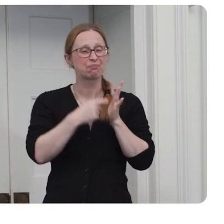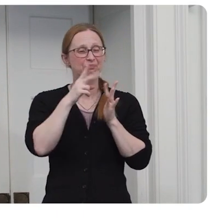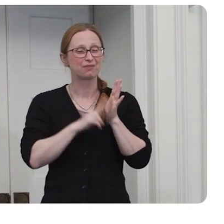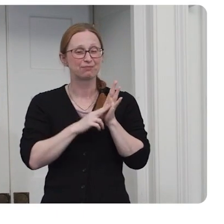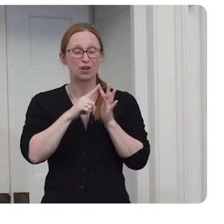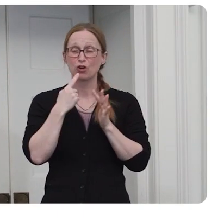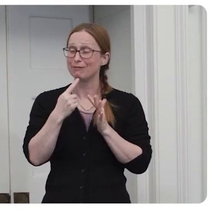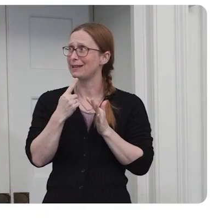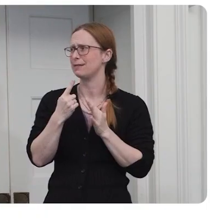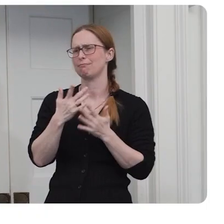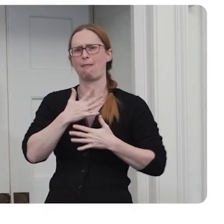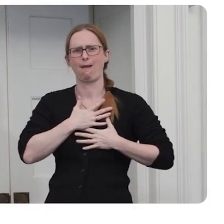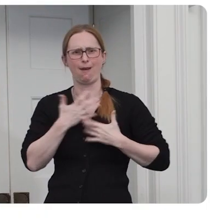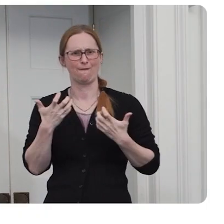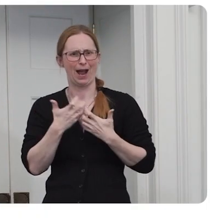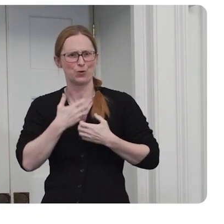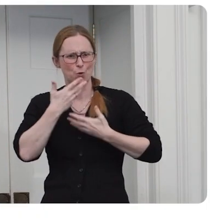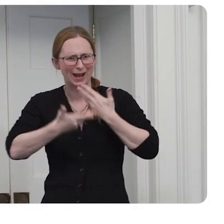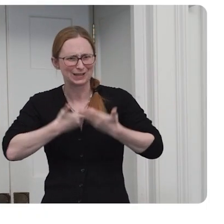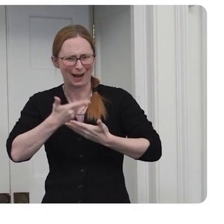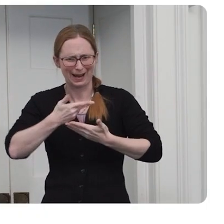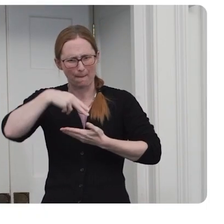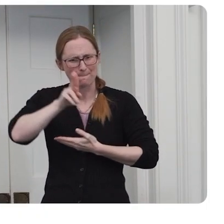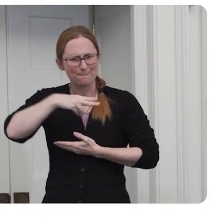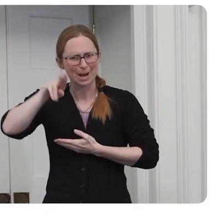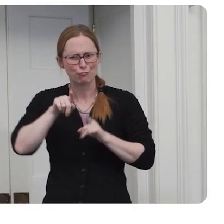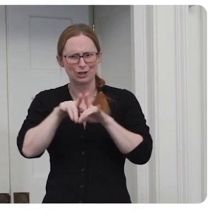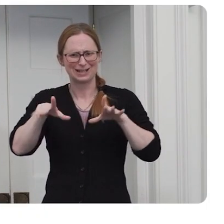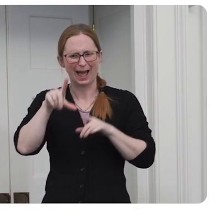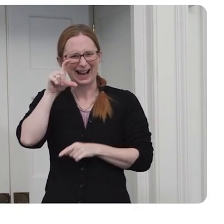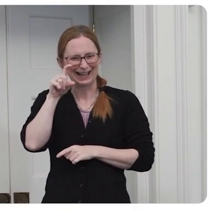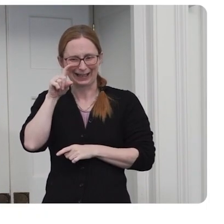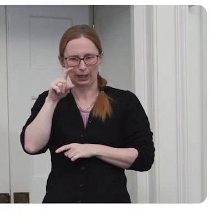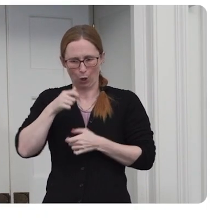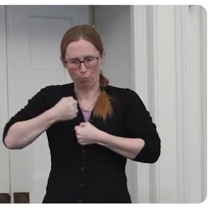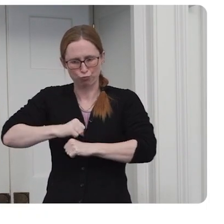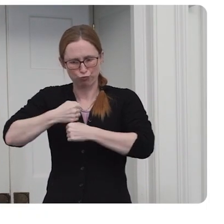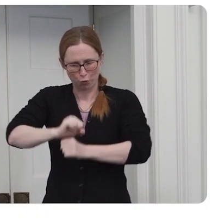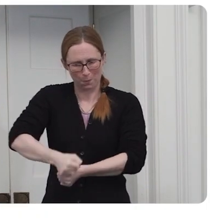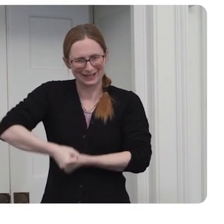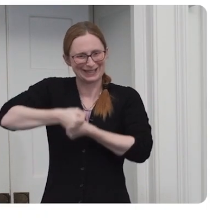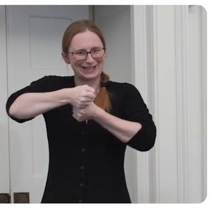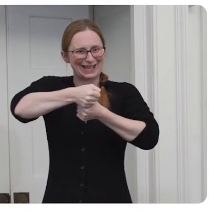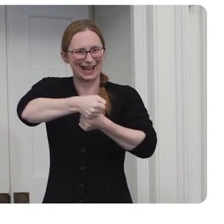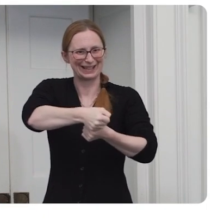Corinne says, Grace, I love how you describe your paintbrushes as little broomsticks. Yeah, I do.